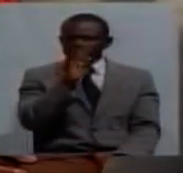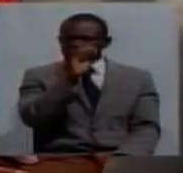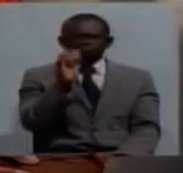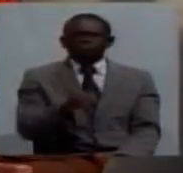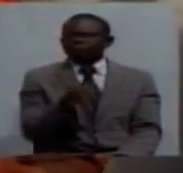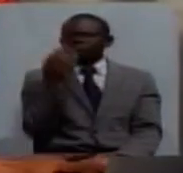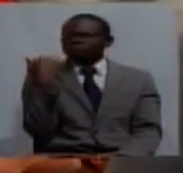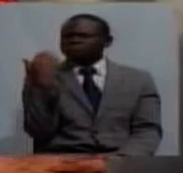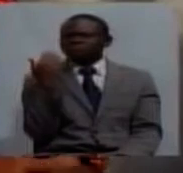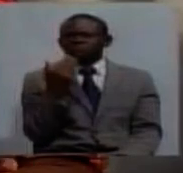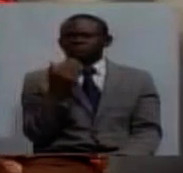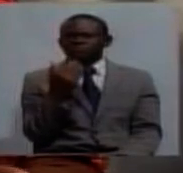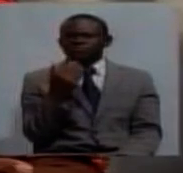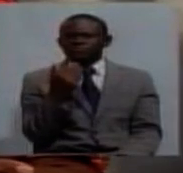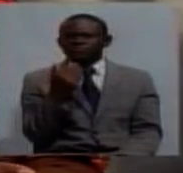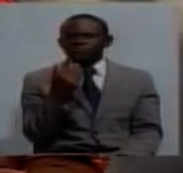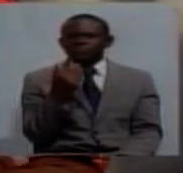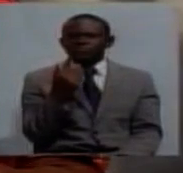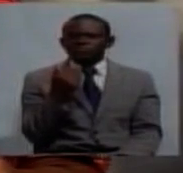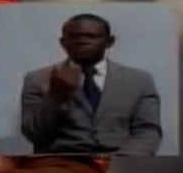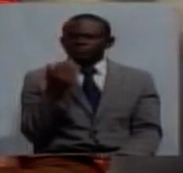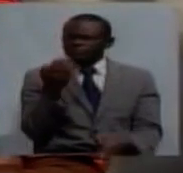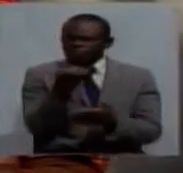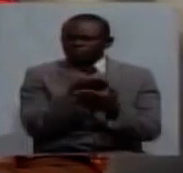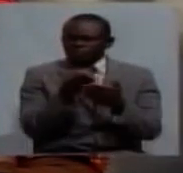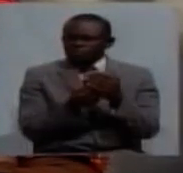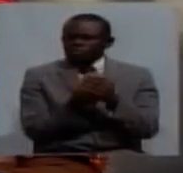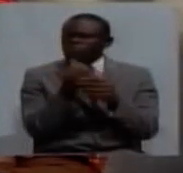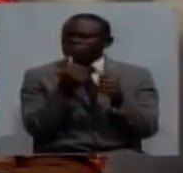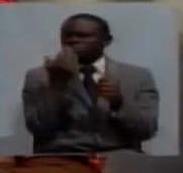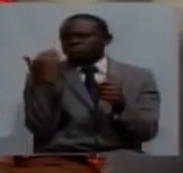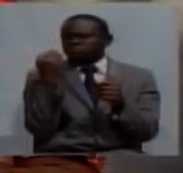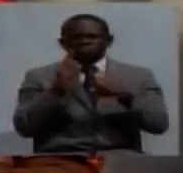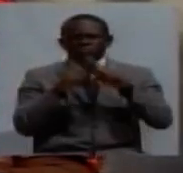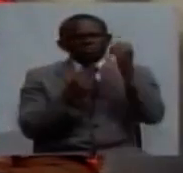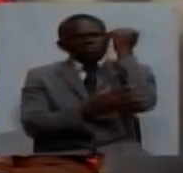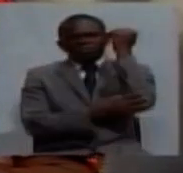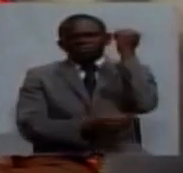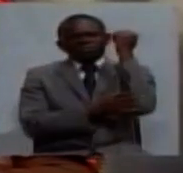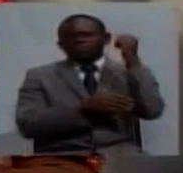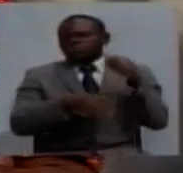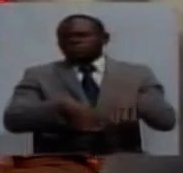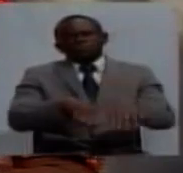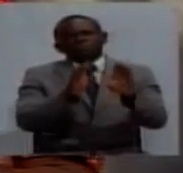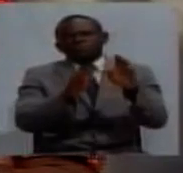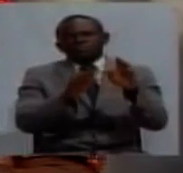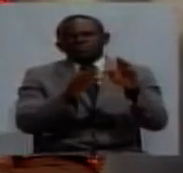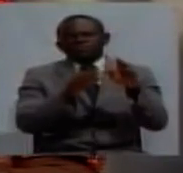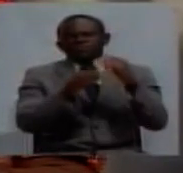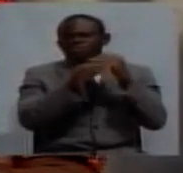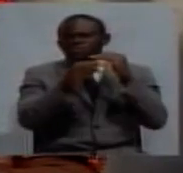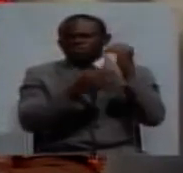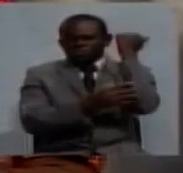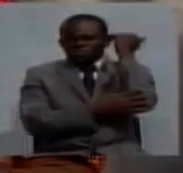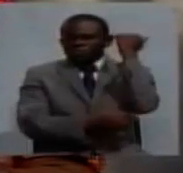and we felt we're growing. But the level of poverty was not tackled, and the level of